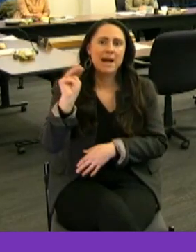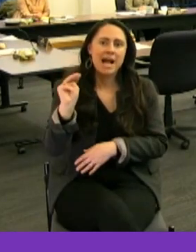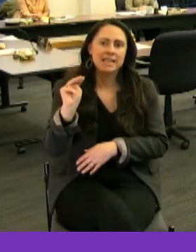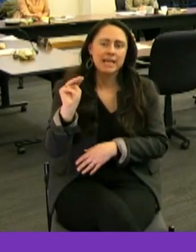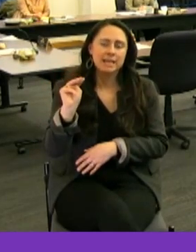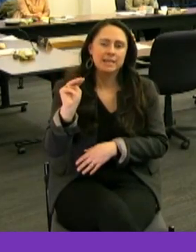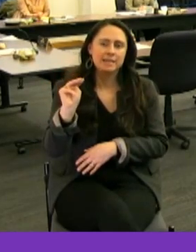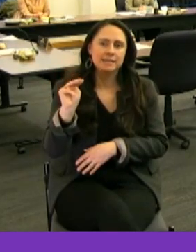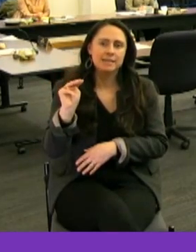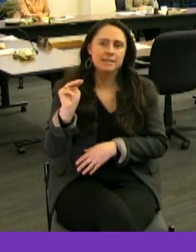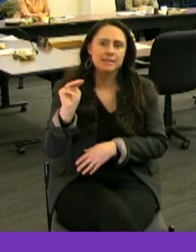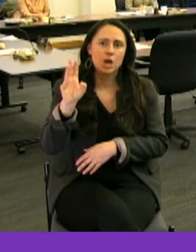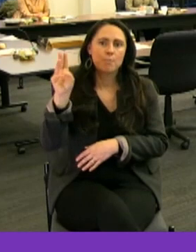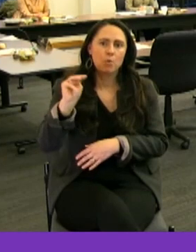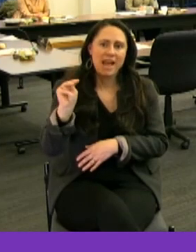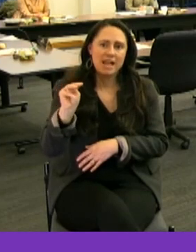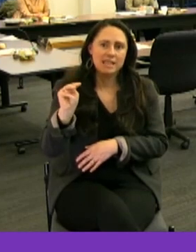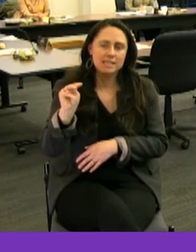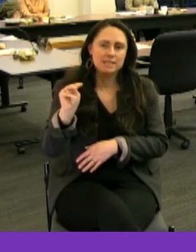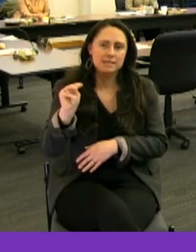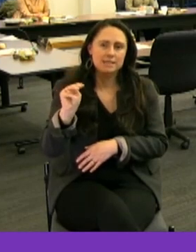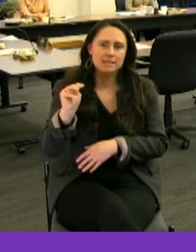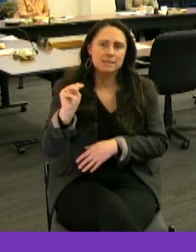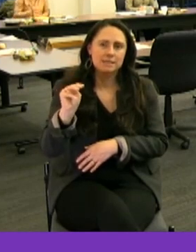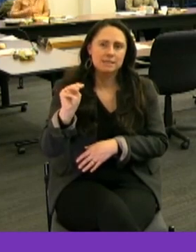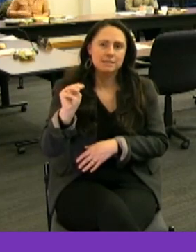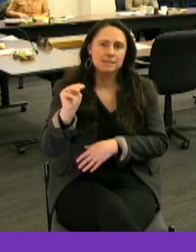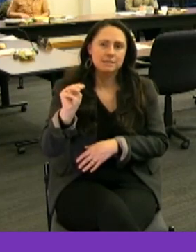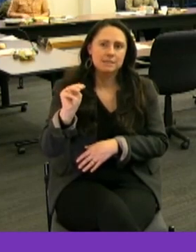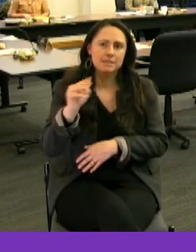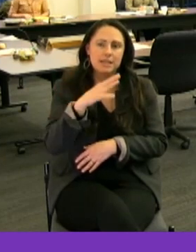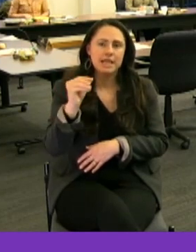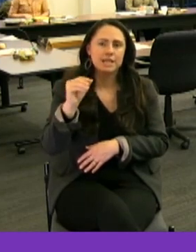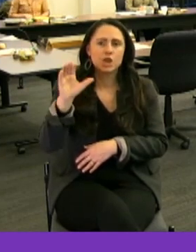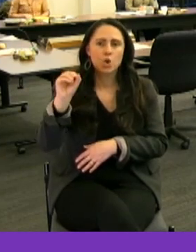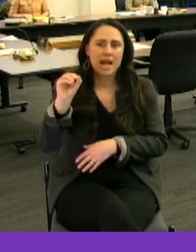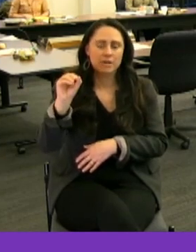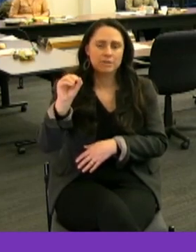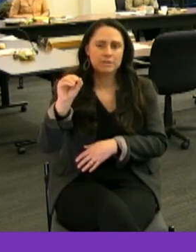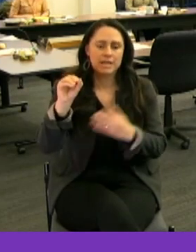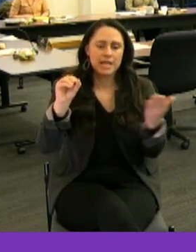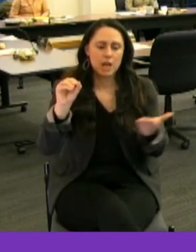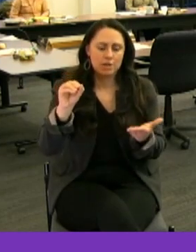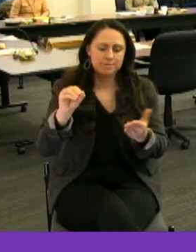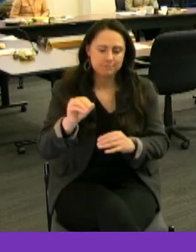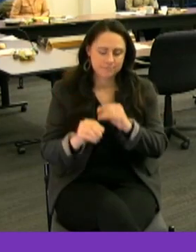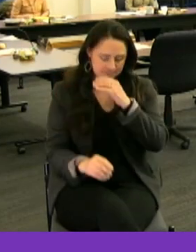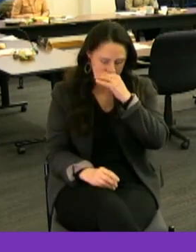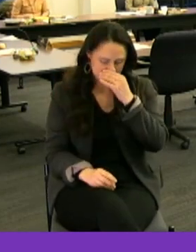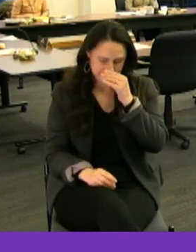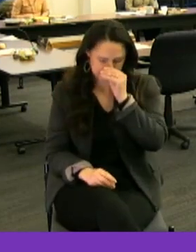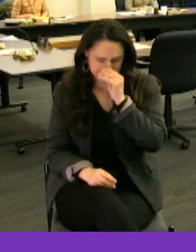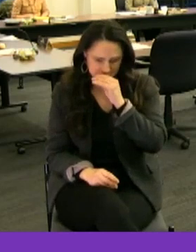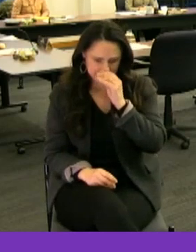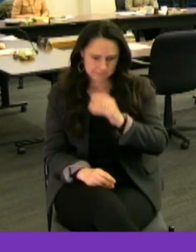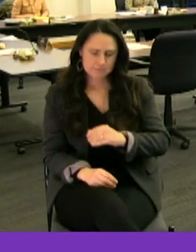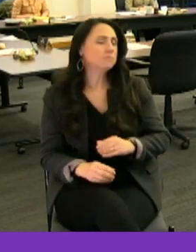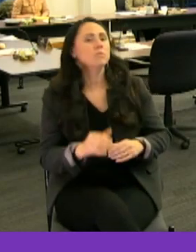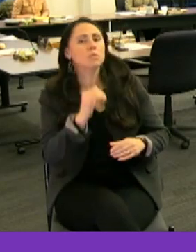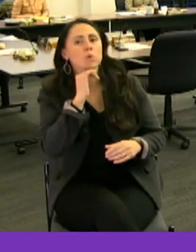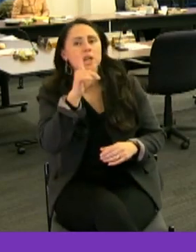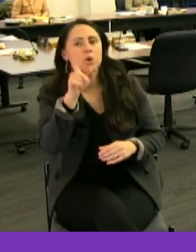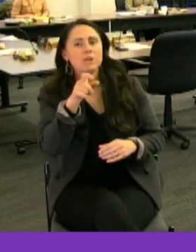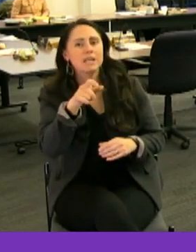Mahalik. Morales. And O'Connell. Here. We don't need